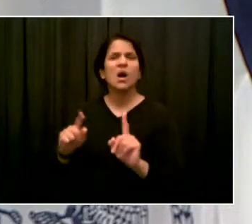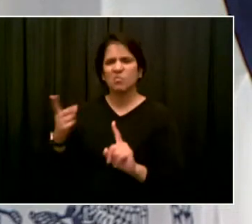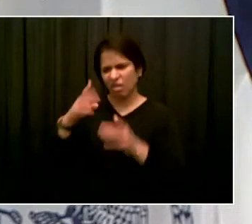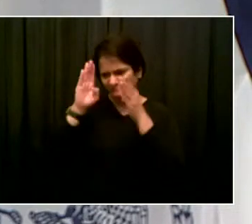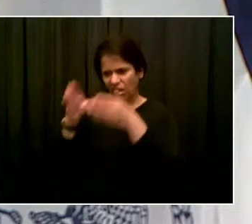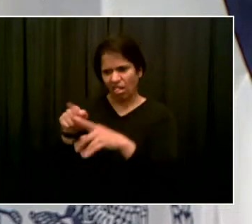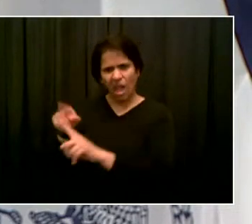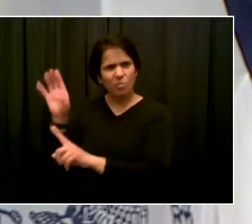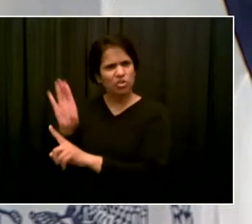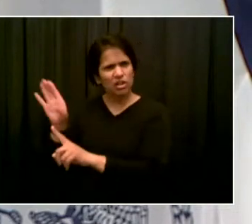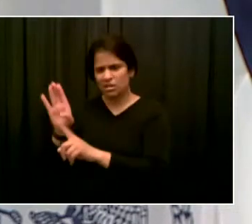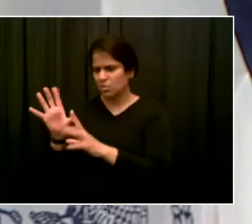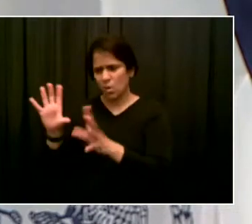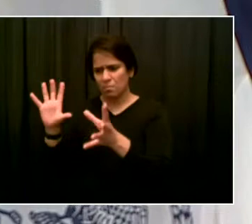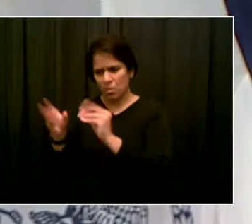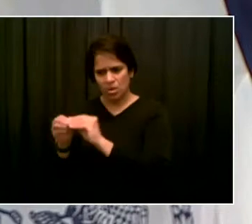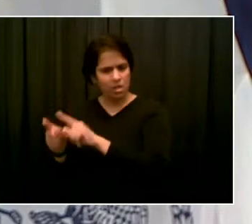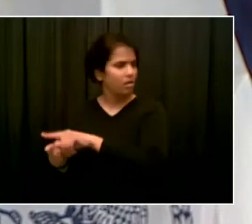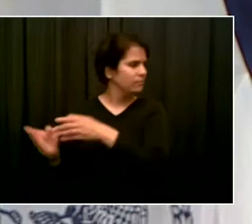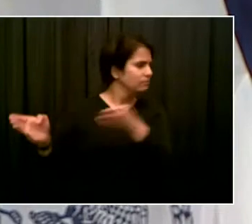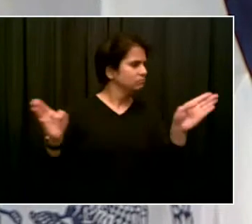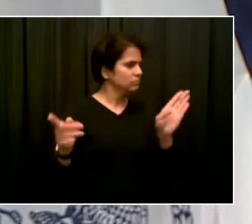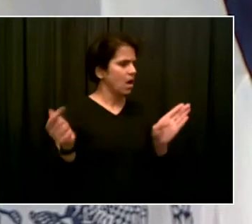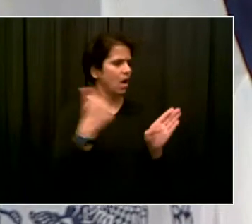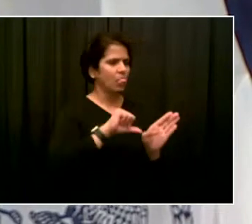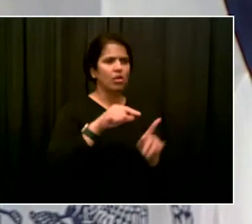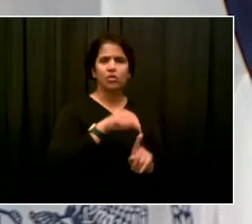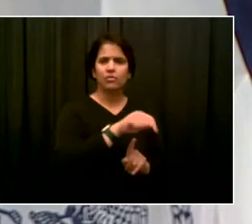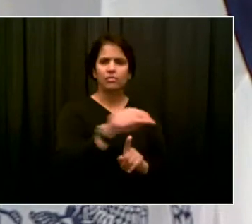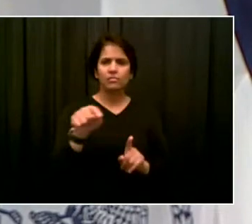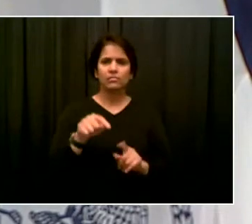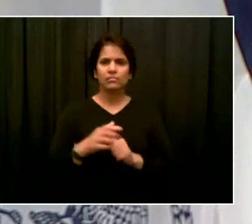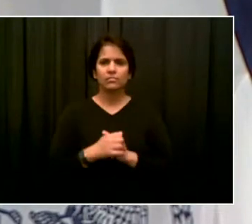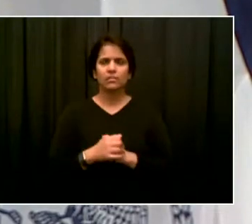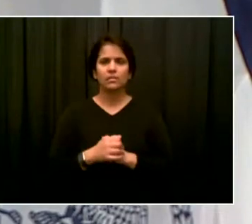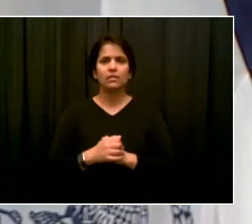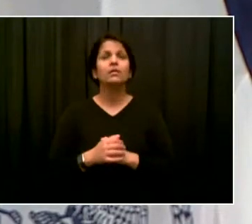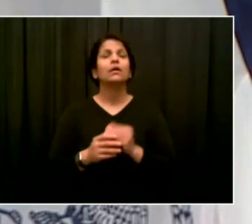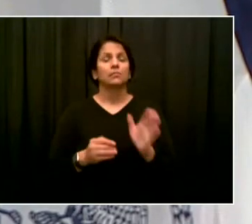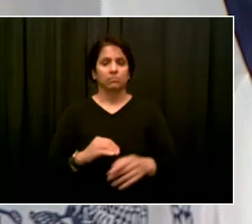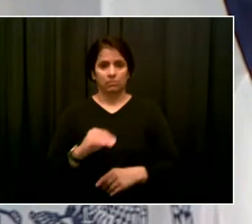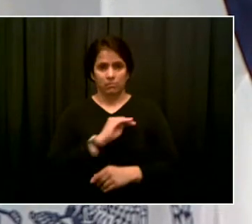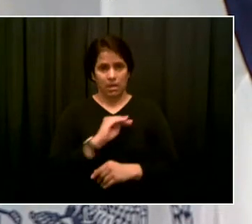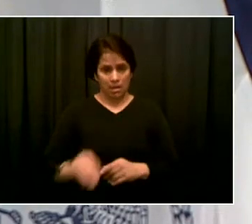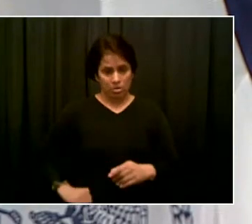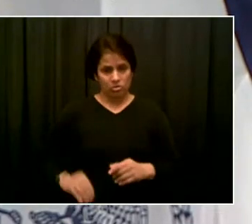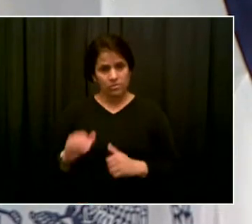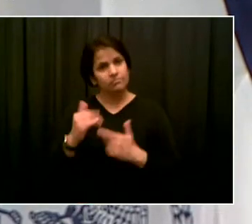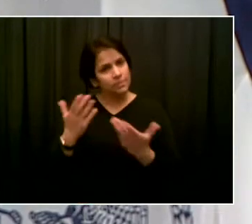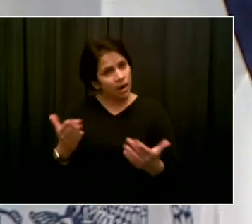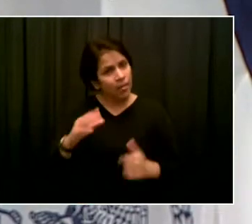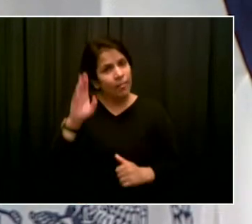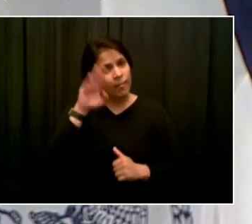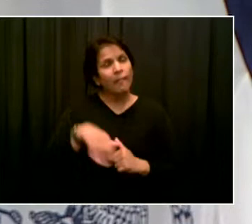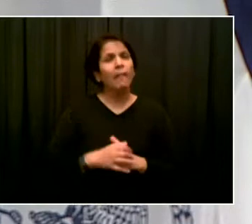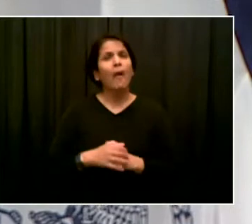I think, great examples around the world of similar approaches that really help new families,